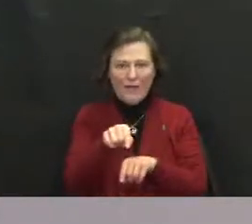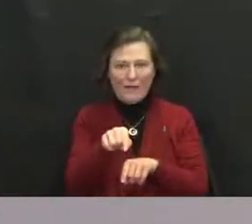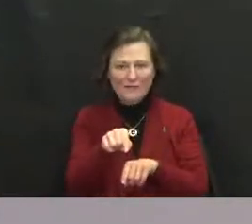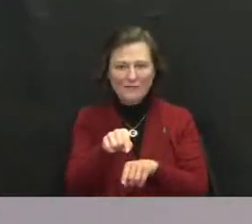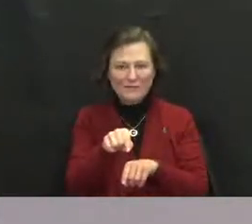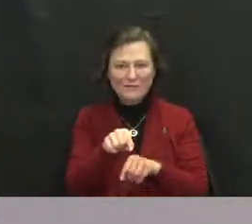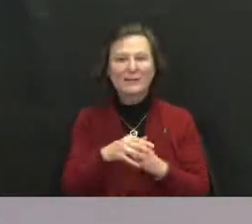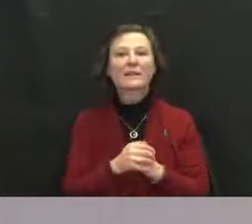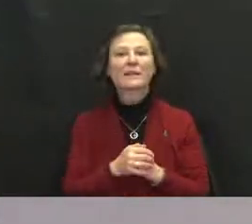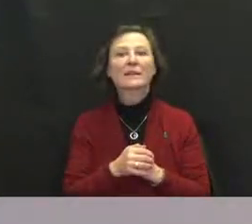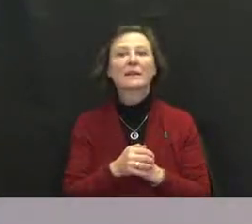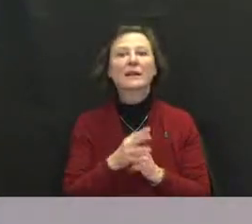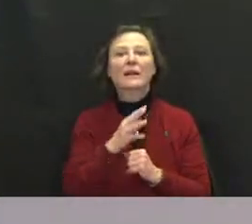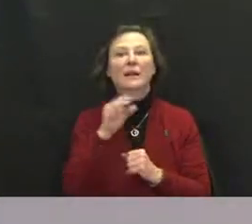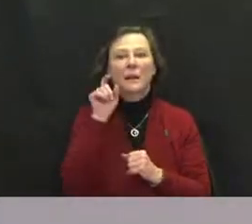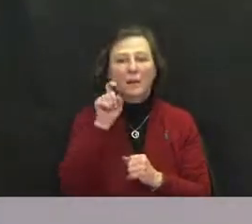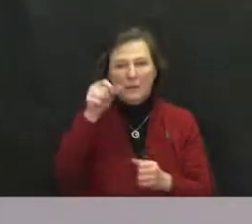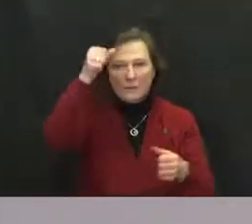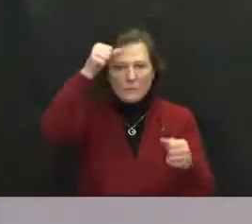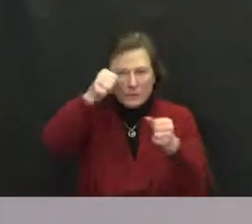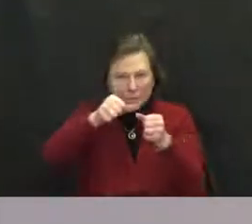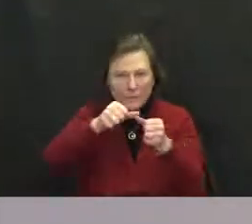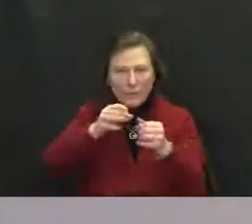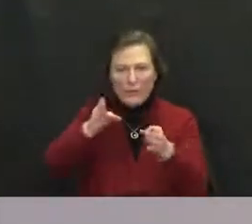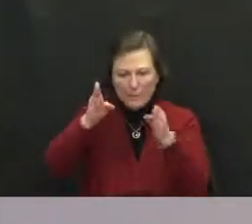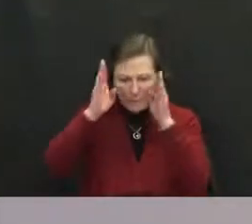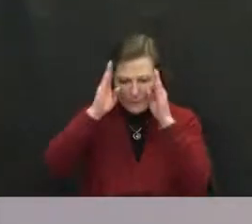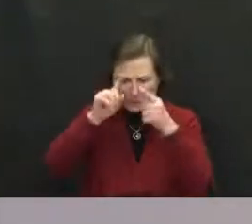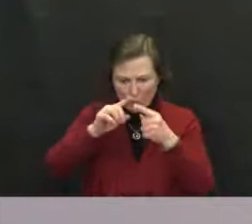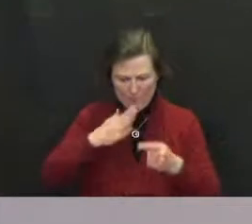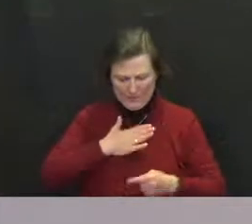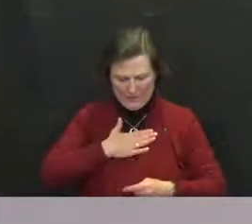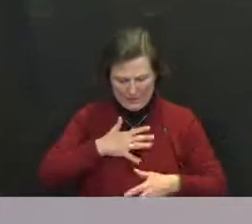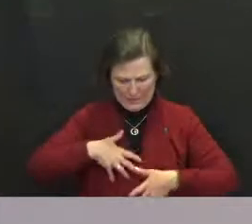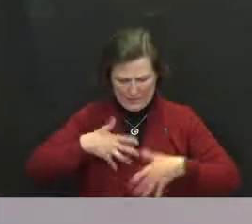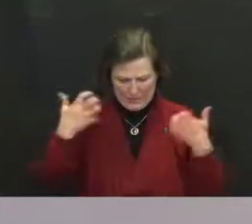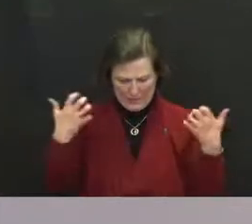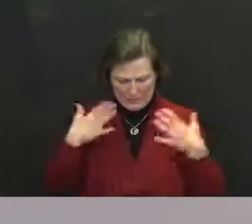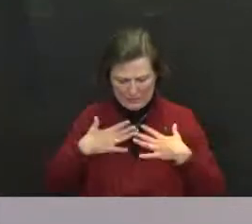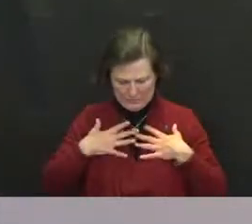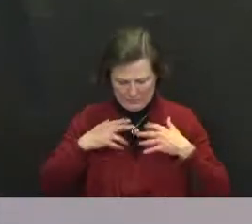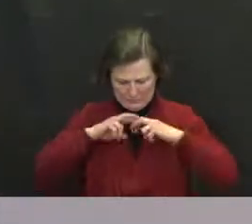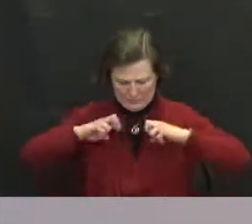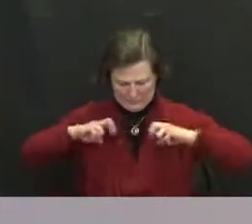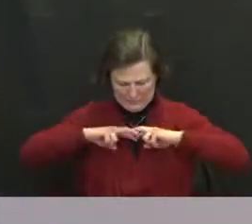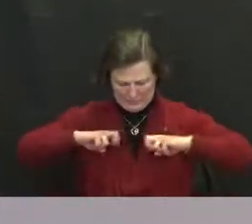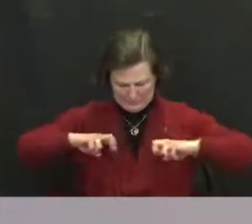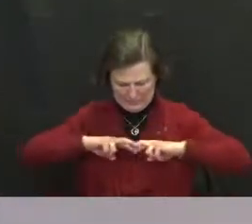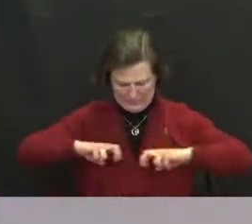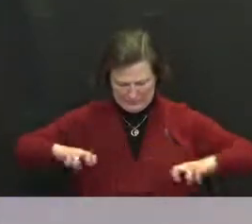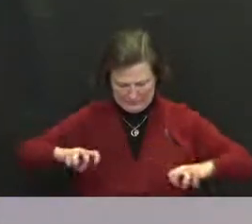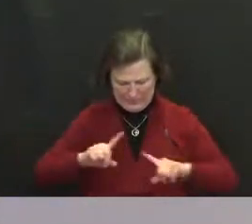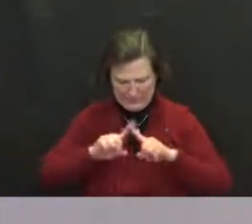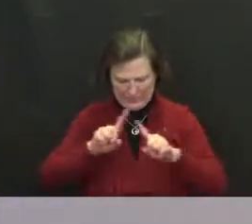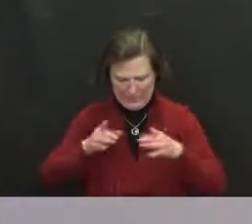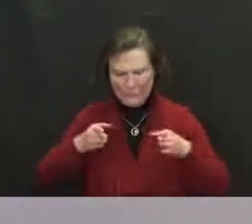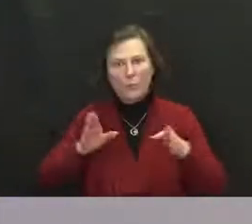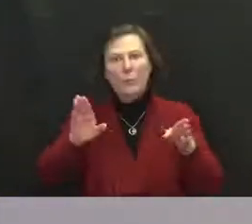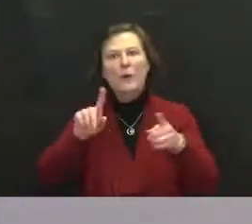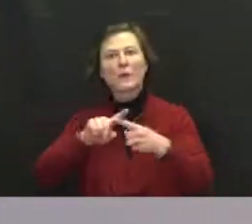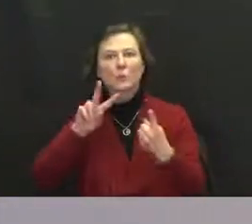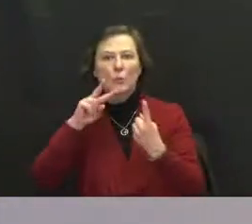I must remember to pay attention to my anger, explore alternate ways of framing